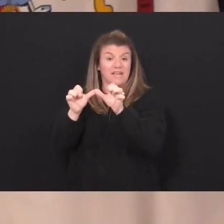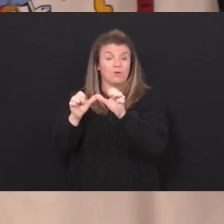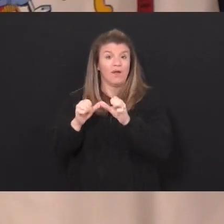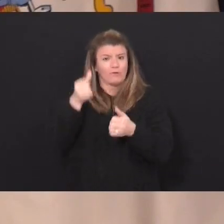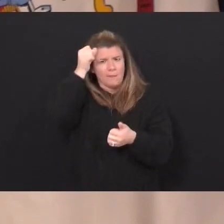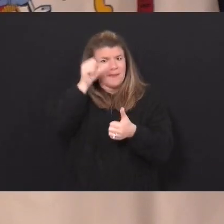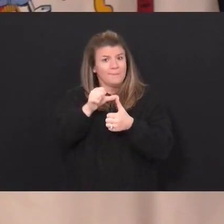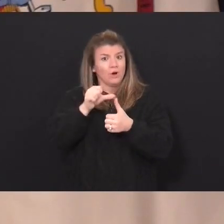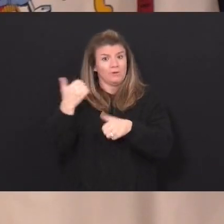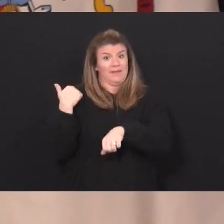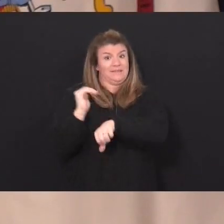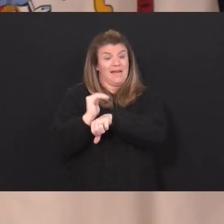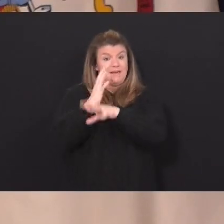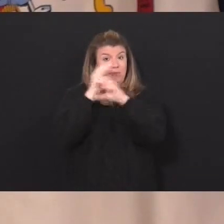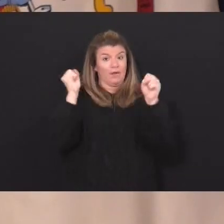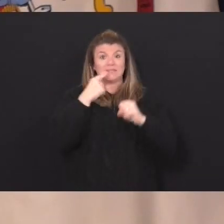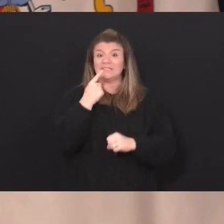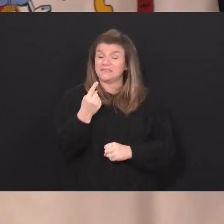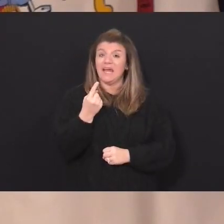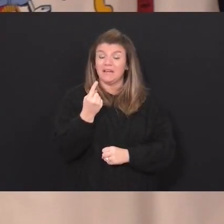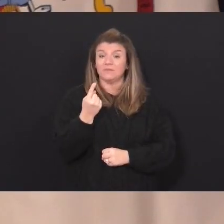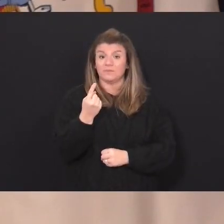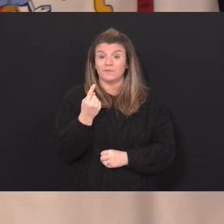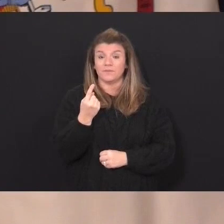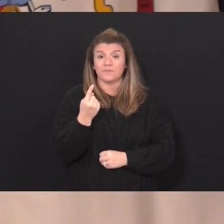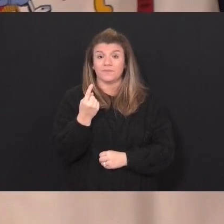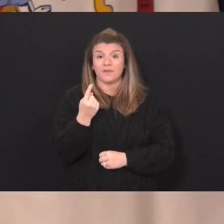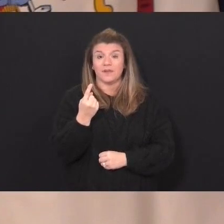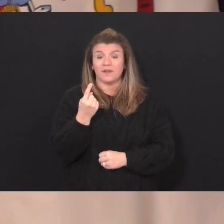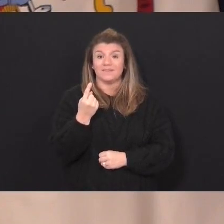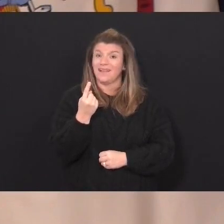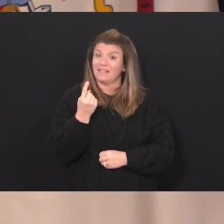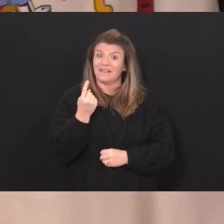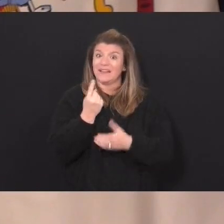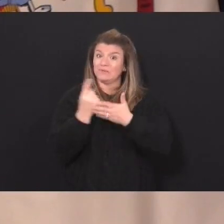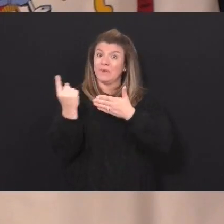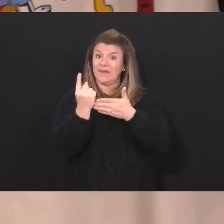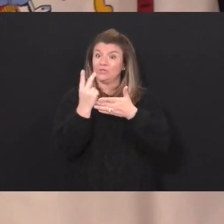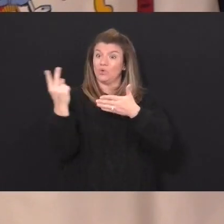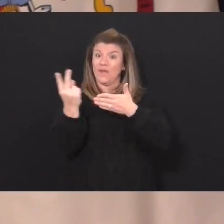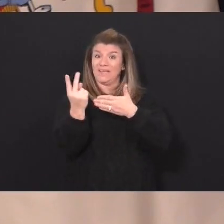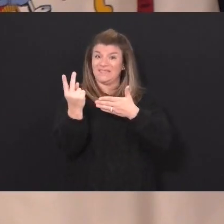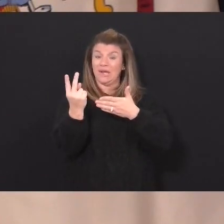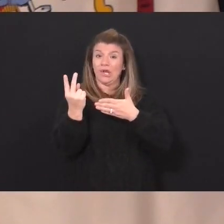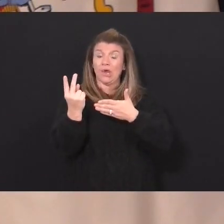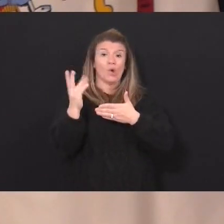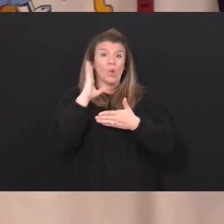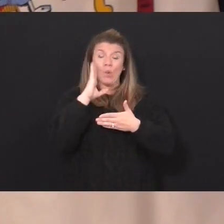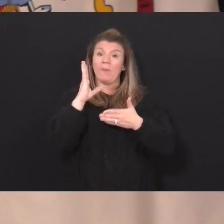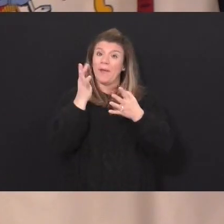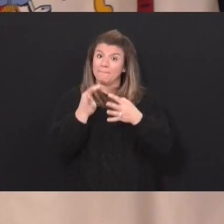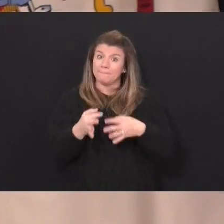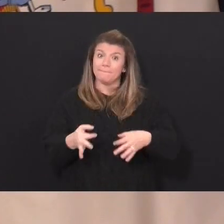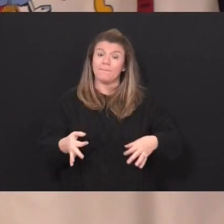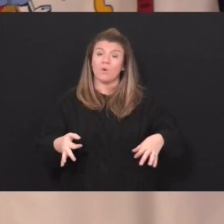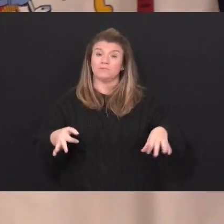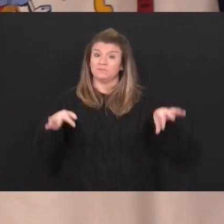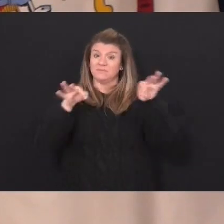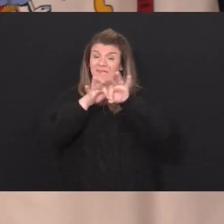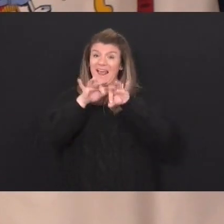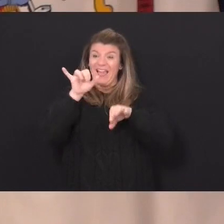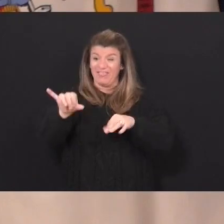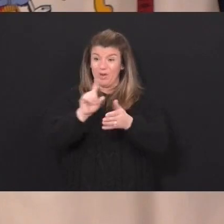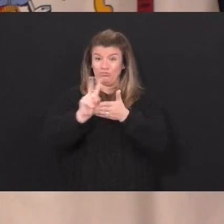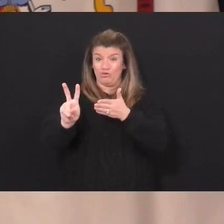said, last night, the next couple of weeks, he says, are really going to be pivotal, and they're really going to be tough weeks